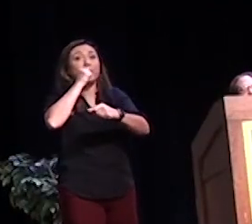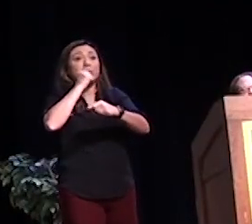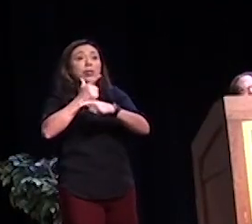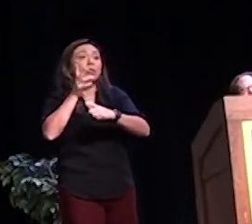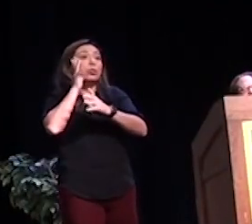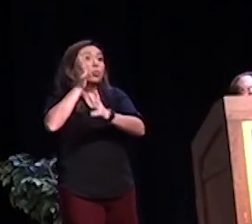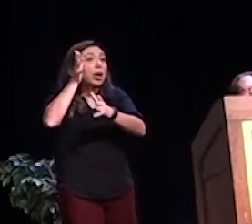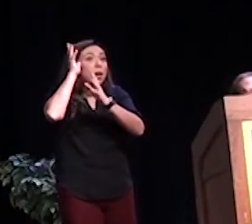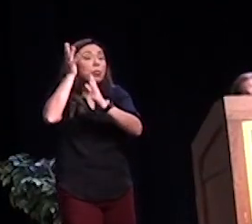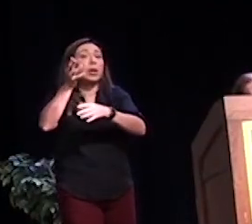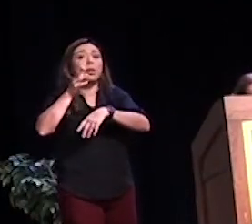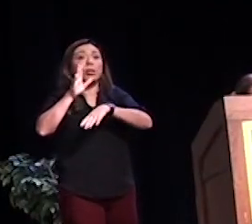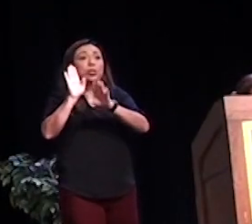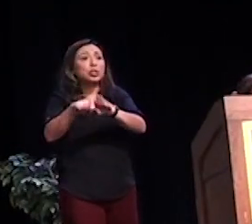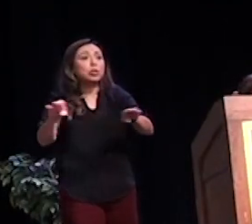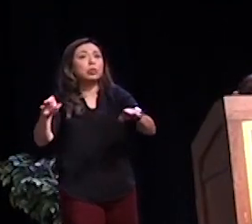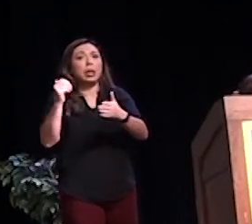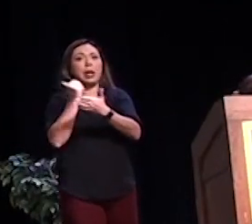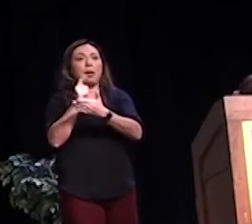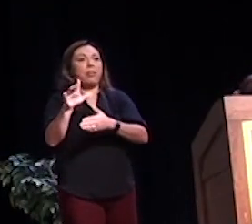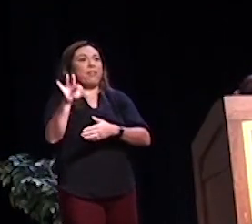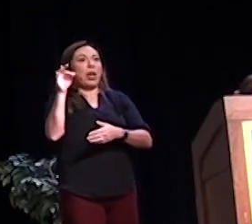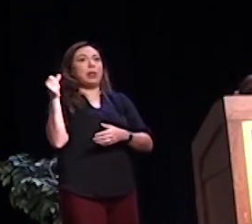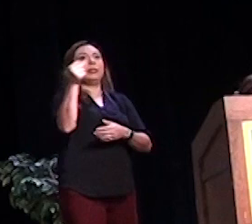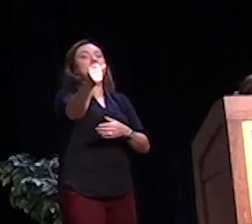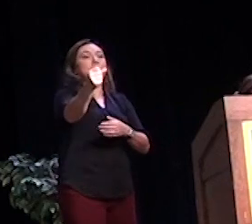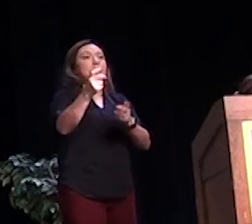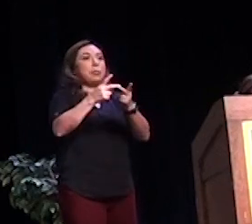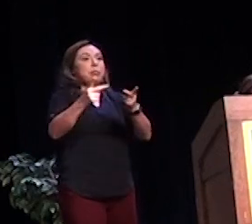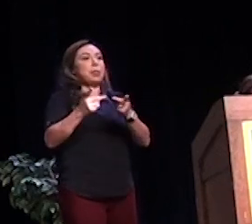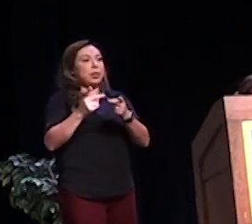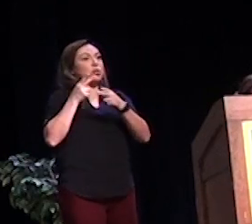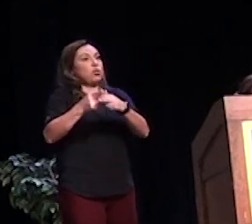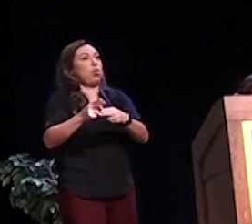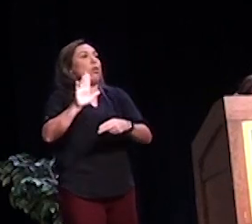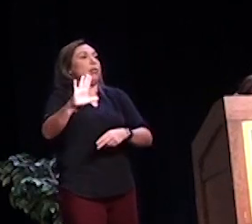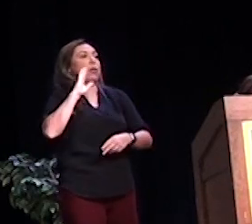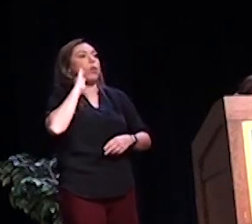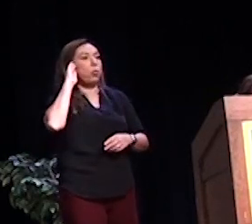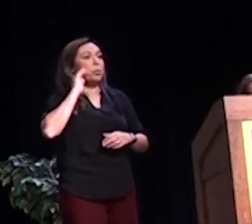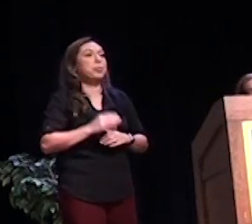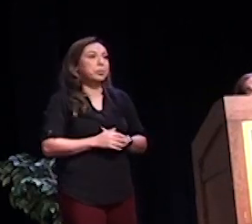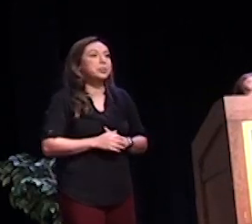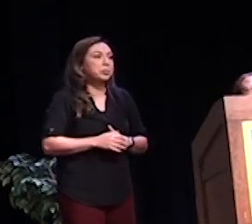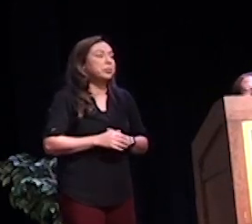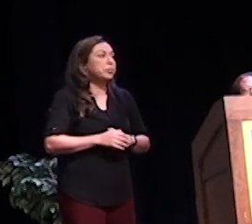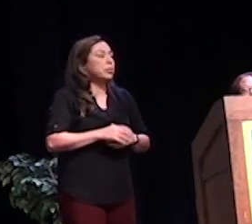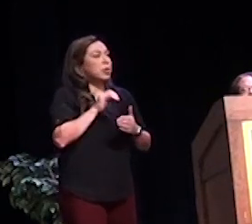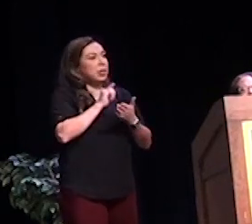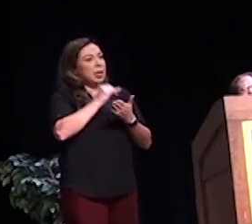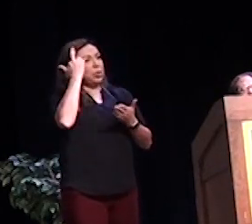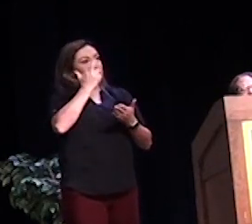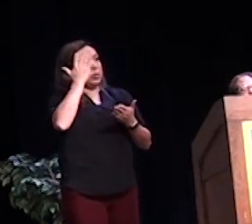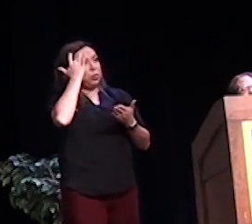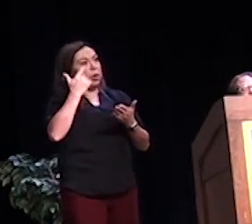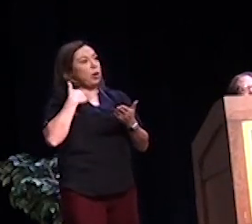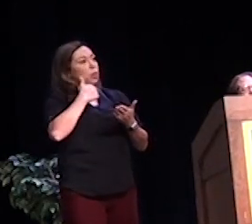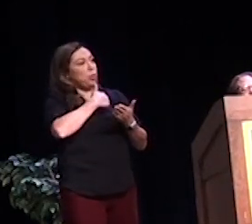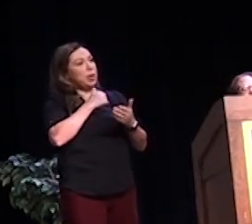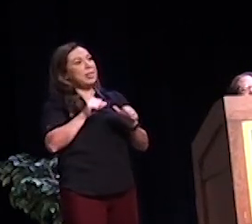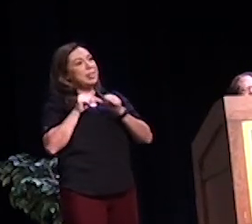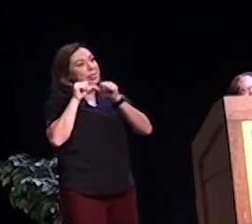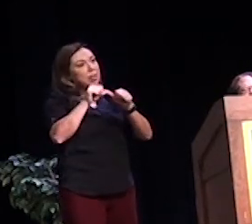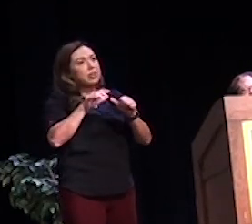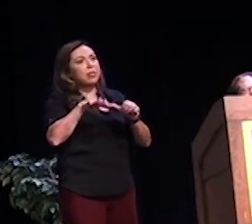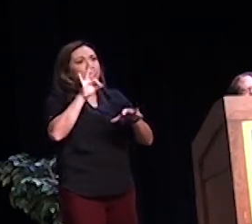friends and children find a place to park their heads. And it's one of the reasons why we continue to find ways to